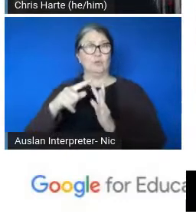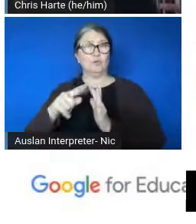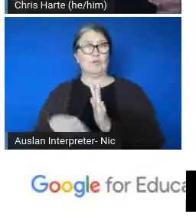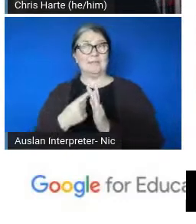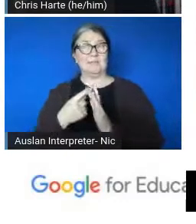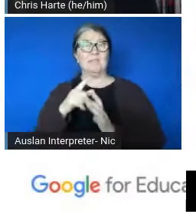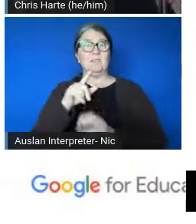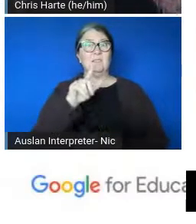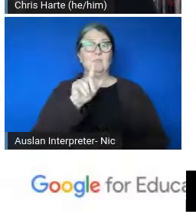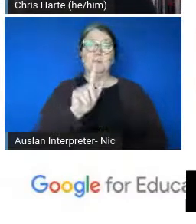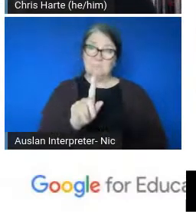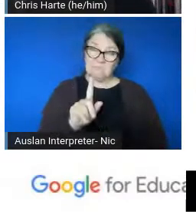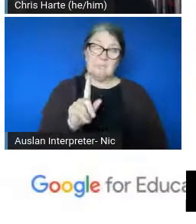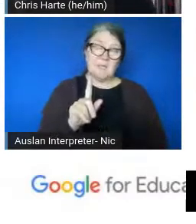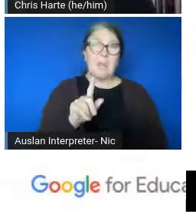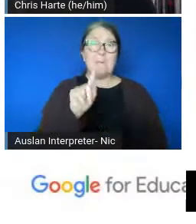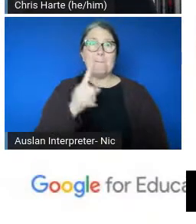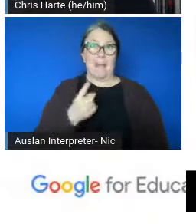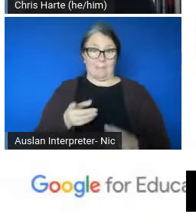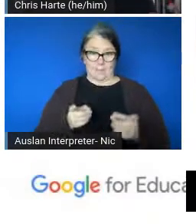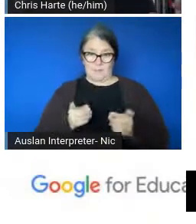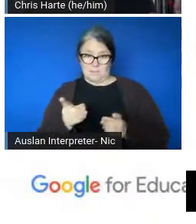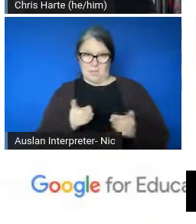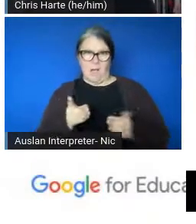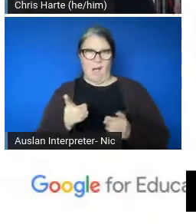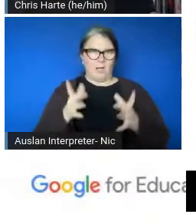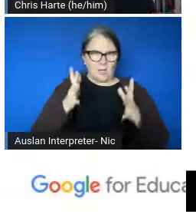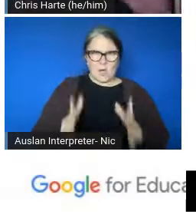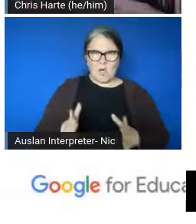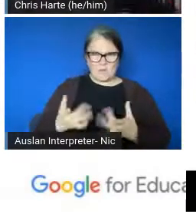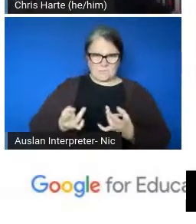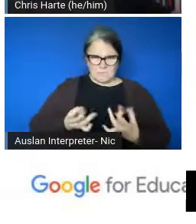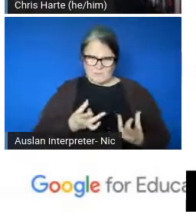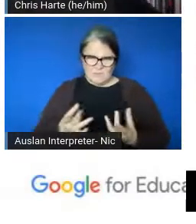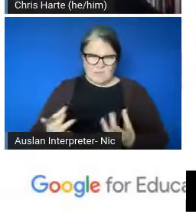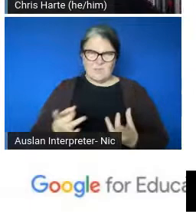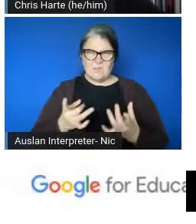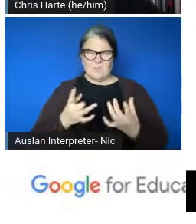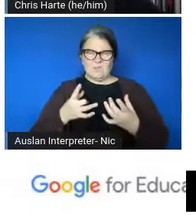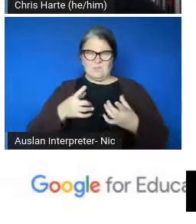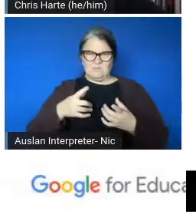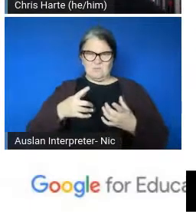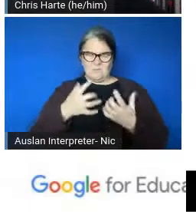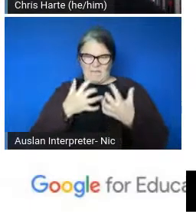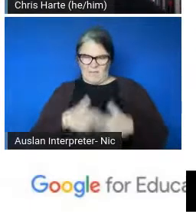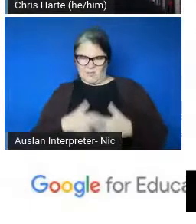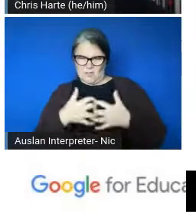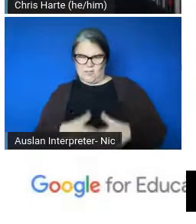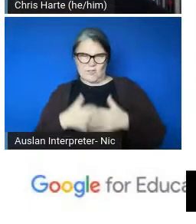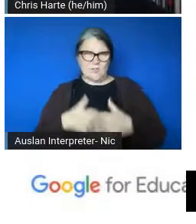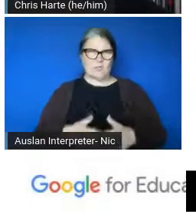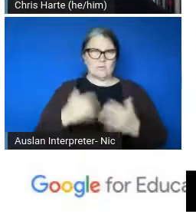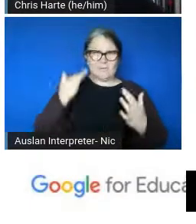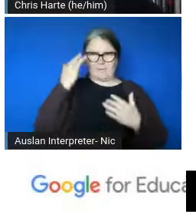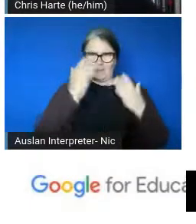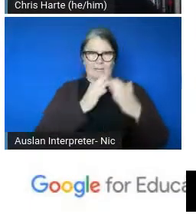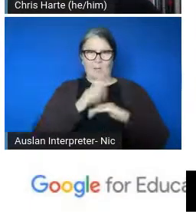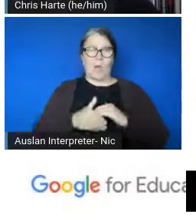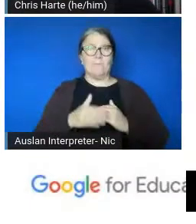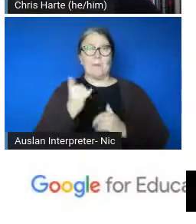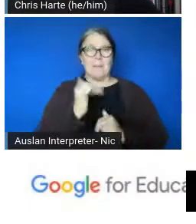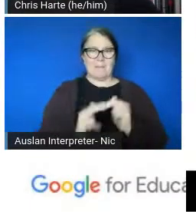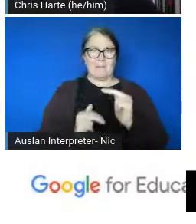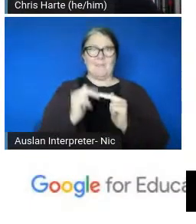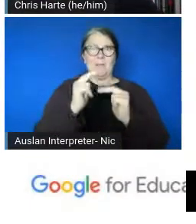up with, so much engineering in there, but also, and even looking at how they wanted to rebuild, I think they may well have gone on to do